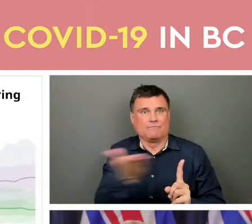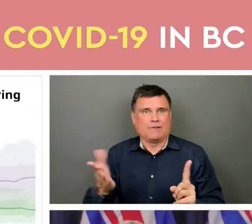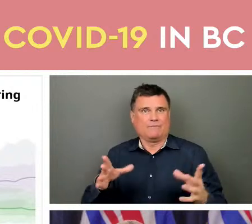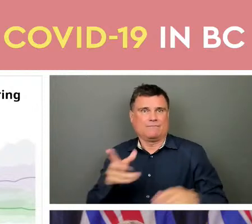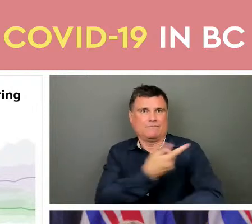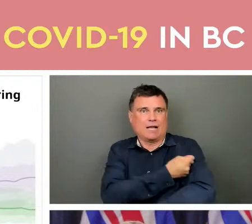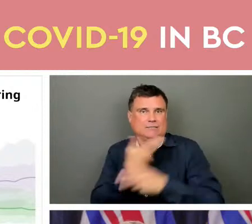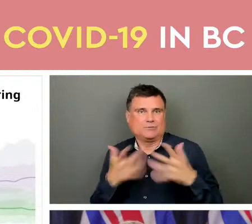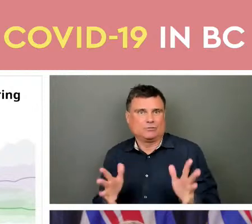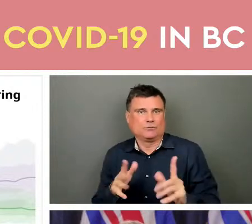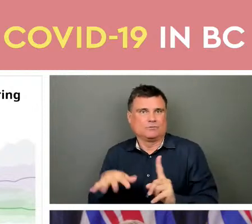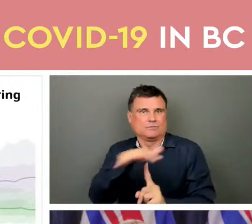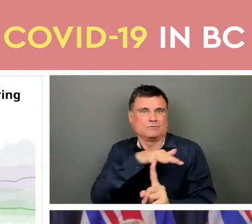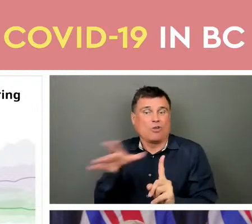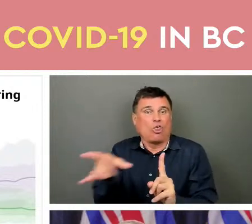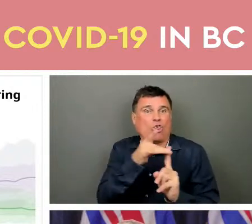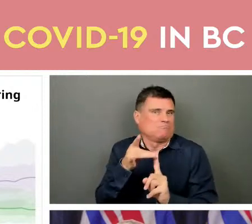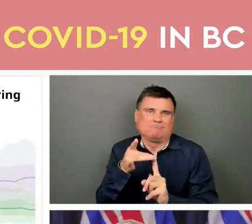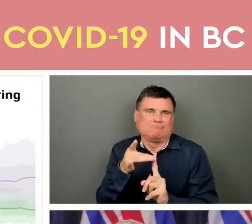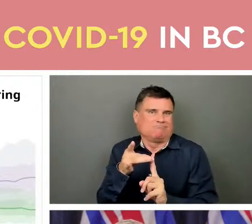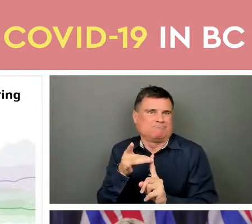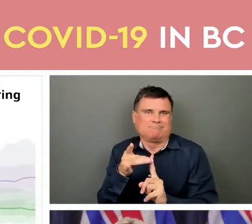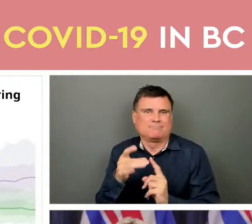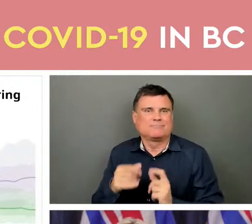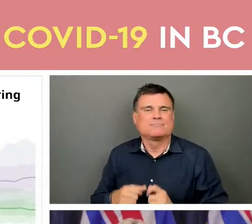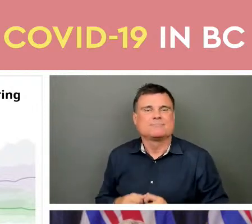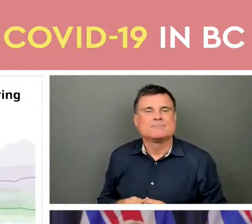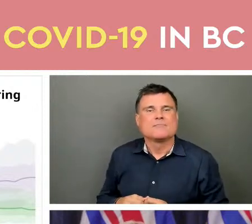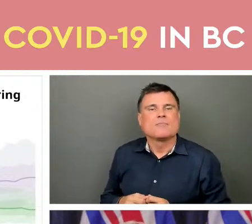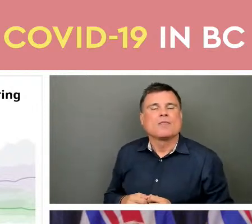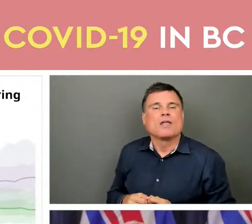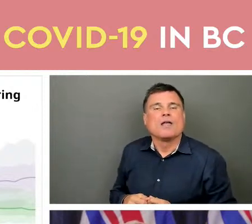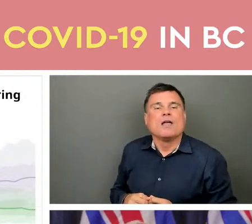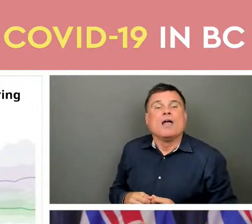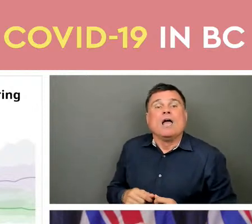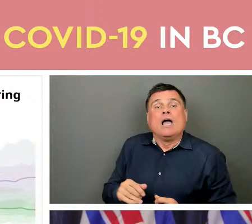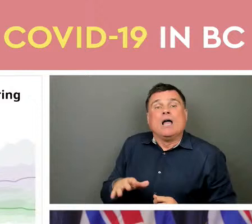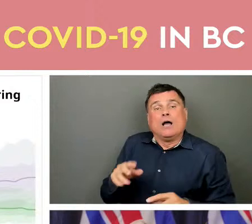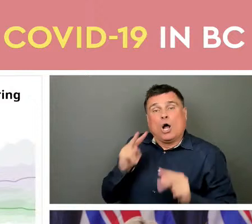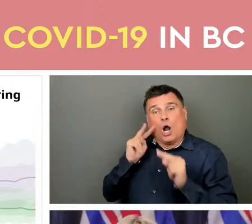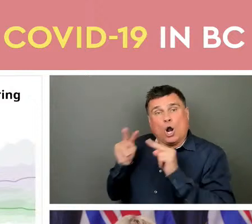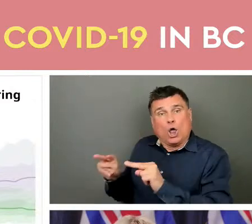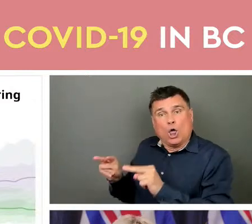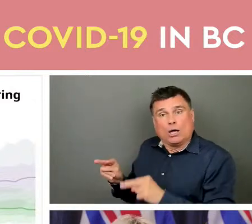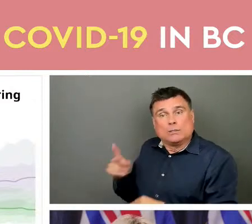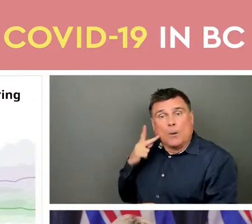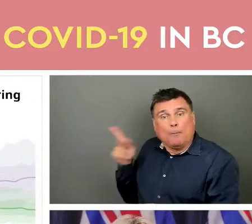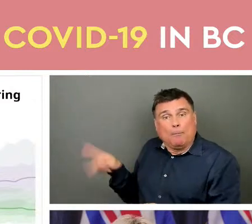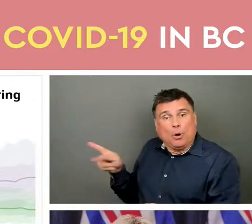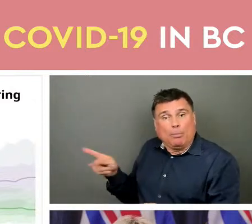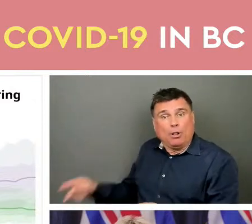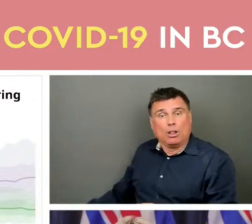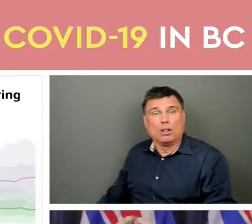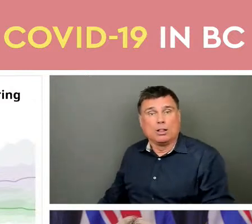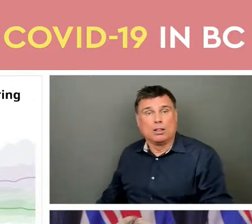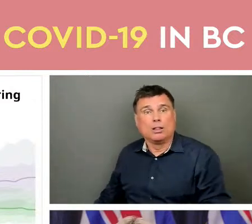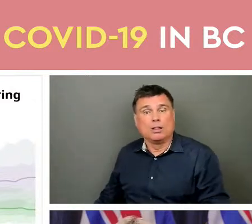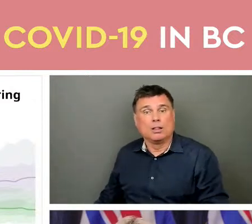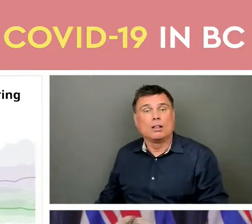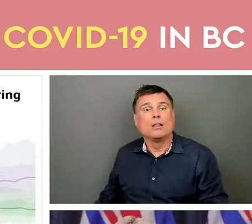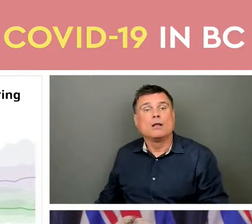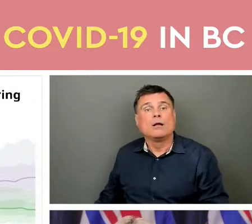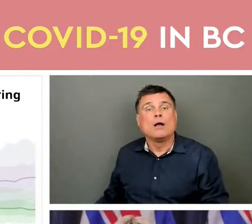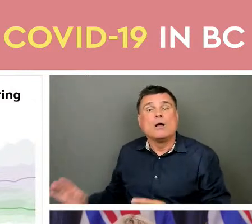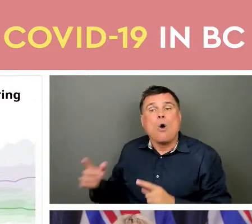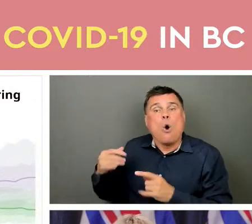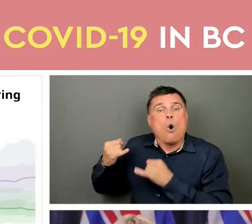not only the vaccination, the transmission scenarios that I've just said, but one with no vaccination. So the position that